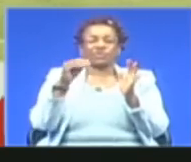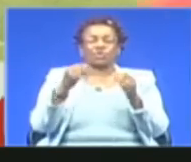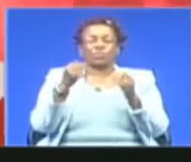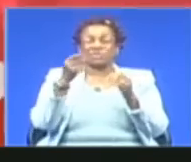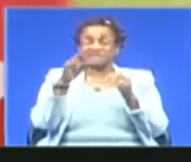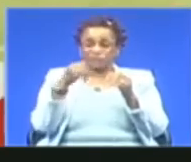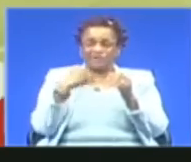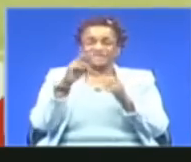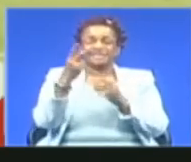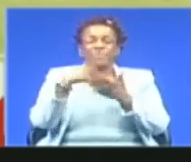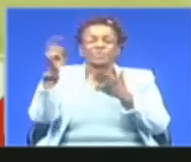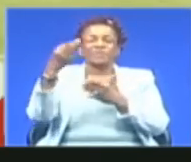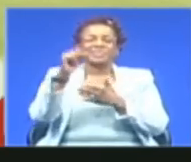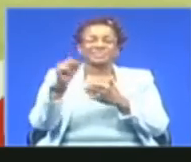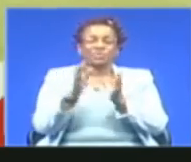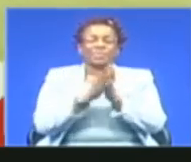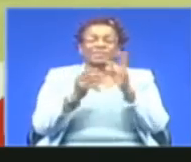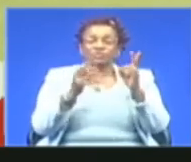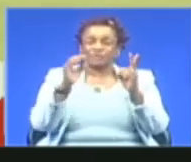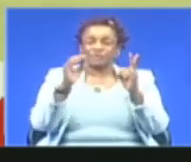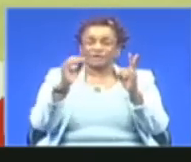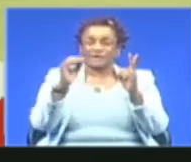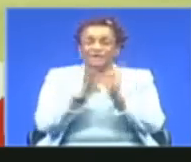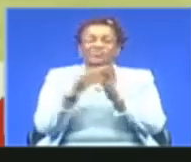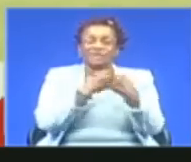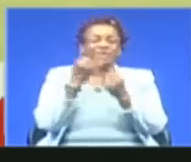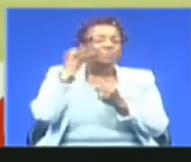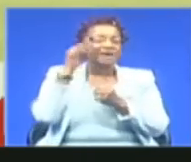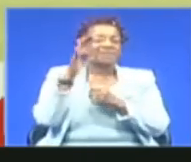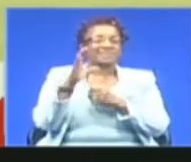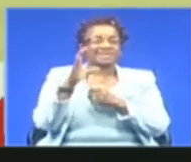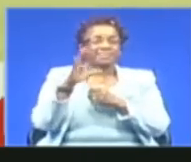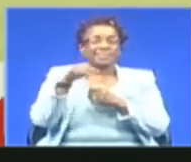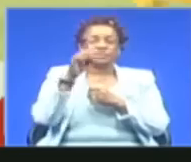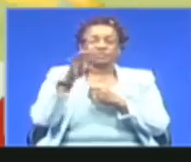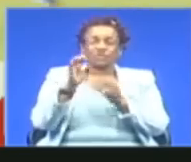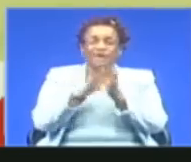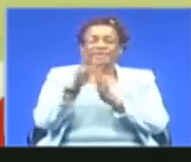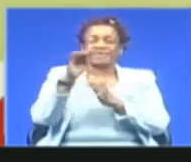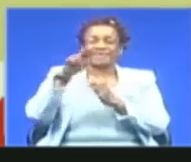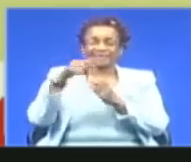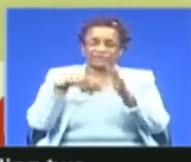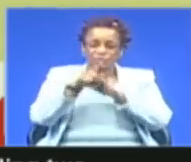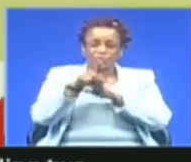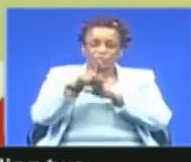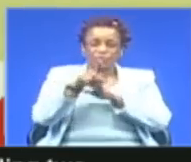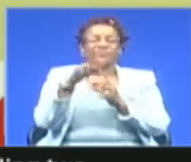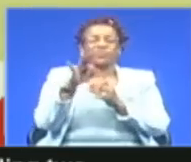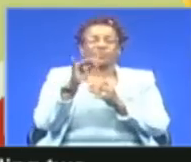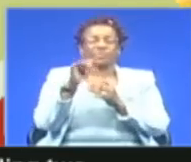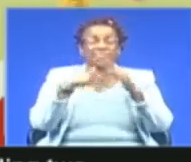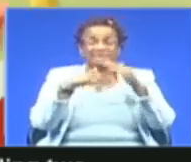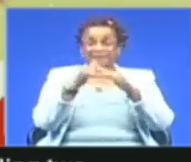their 2nd win of the season with a 2-0 win over struggling Nakumat FC. Joe Waithera and Kenneth Wendo scored the goals for the maximum points.